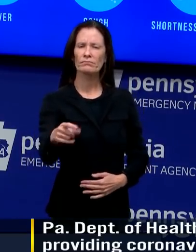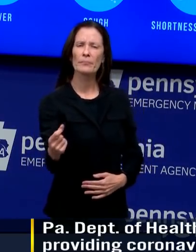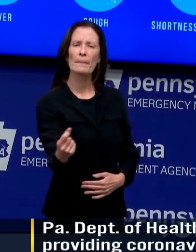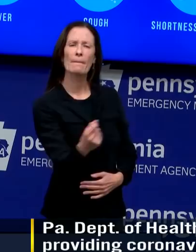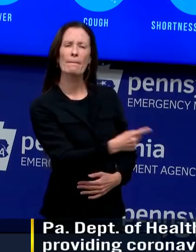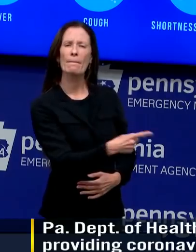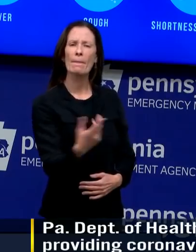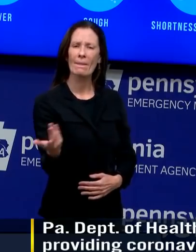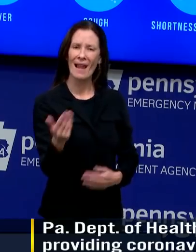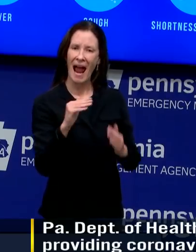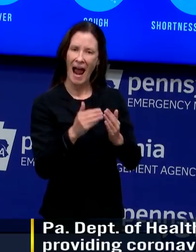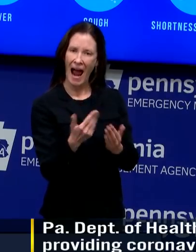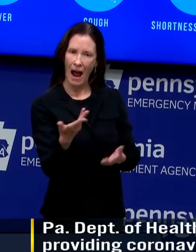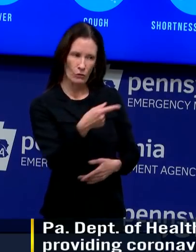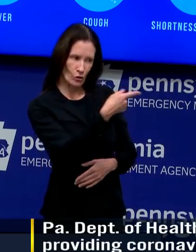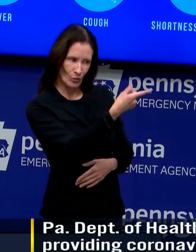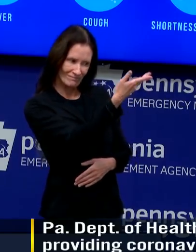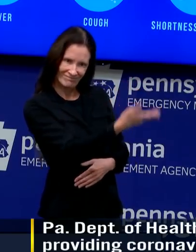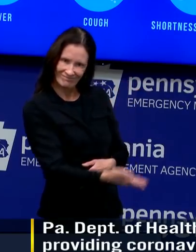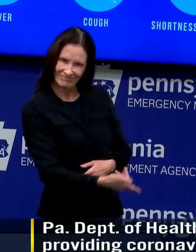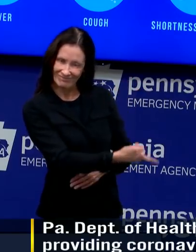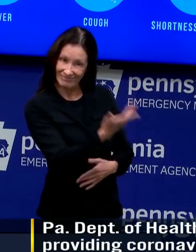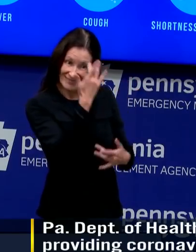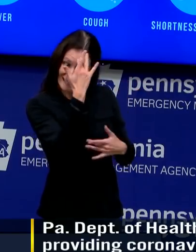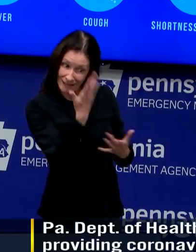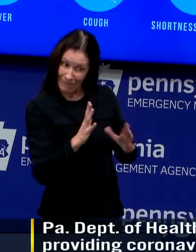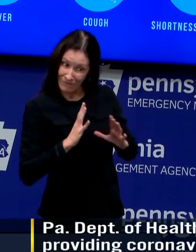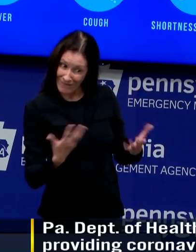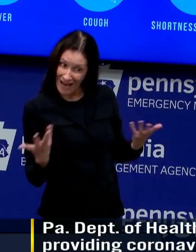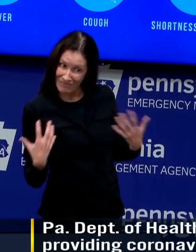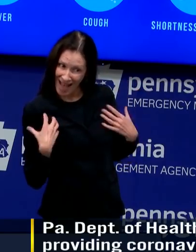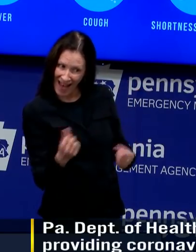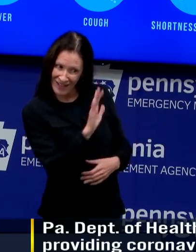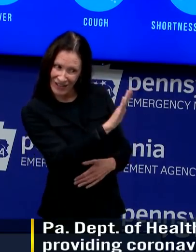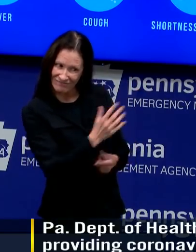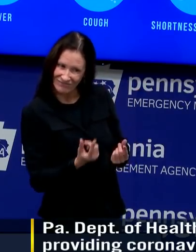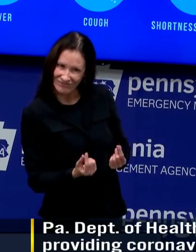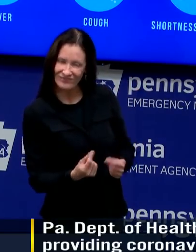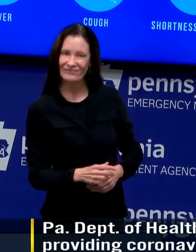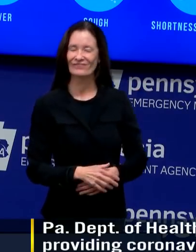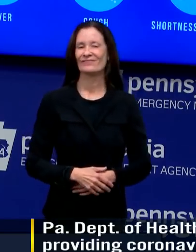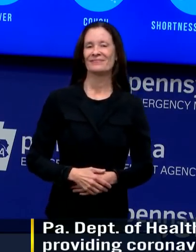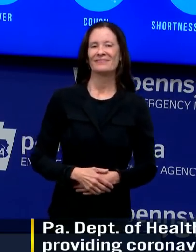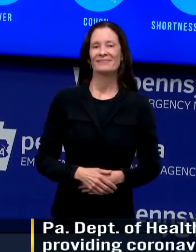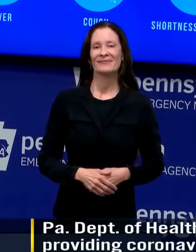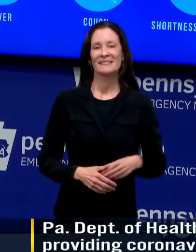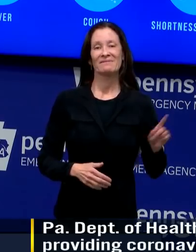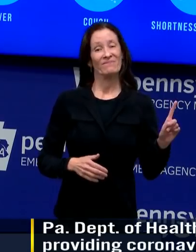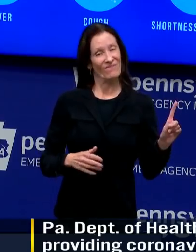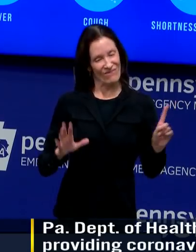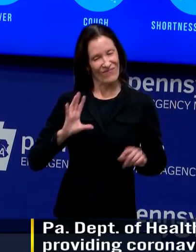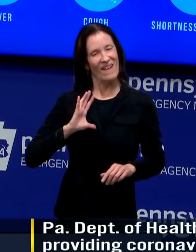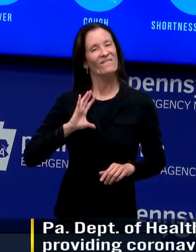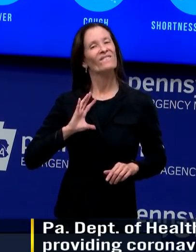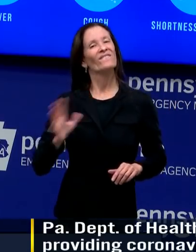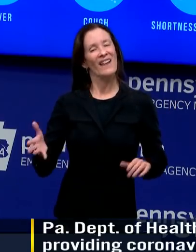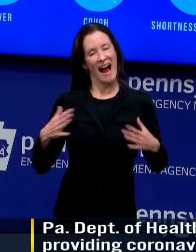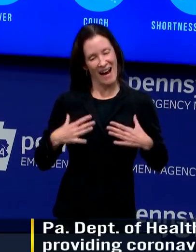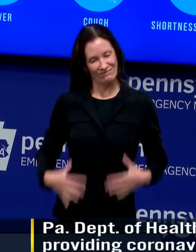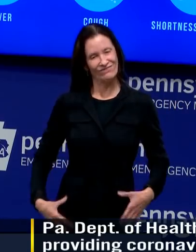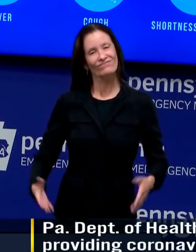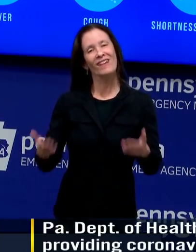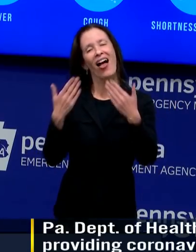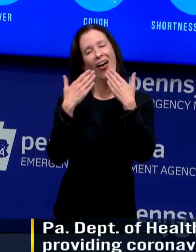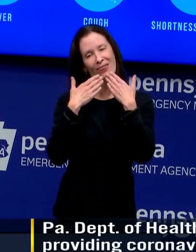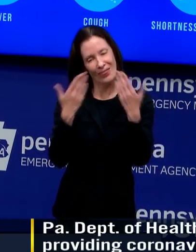I've mentioned that I've had a lot of clinical experience, and it's very important to stay calm when faced with clinical emergencies.